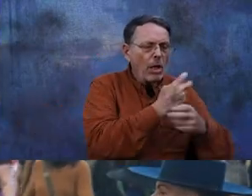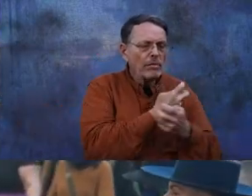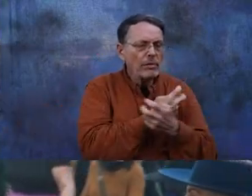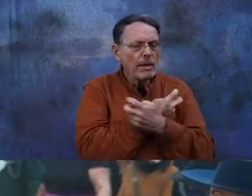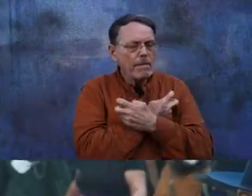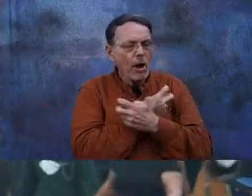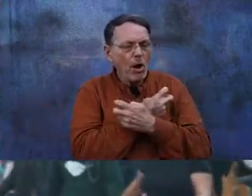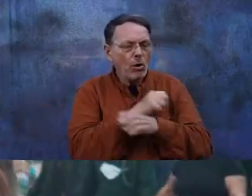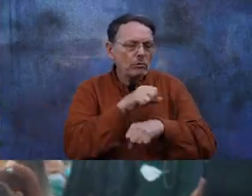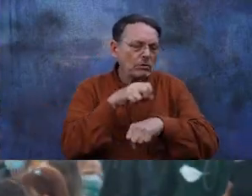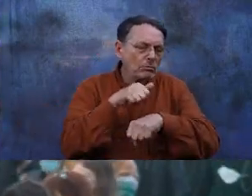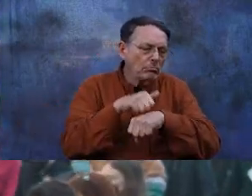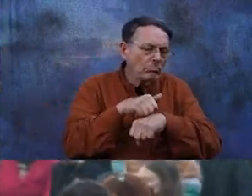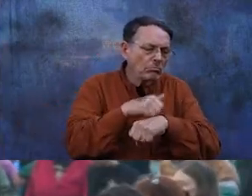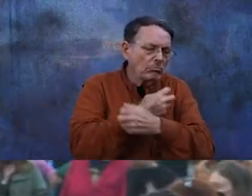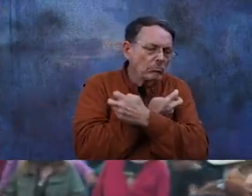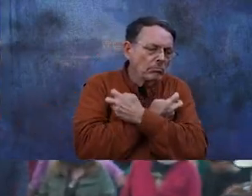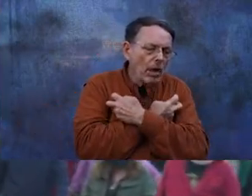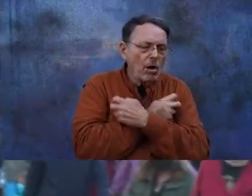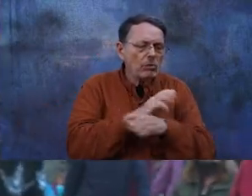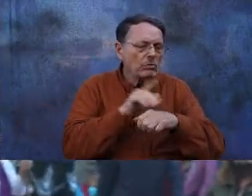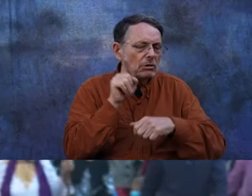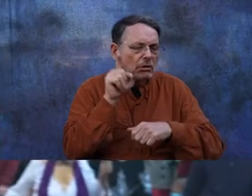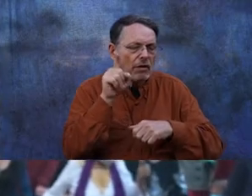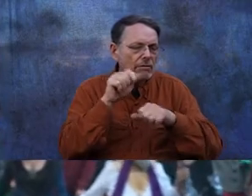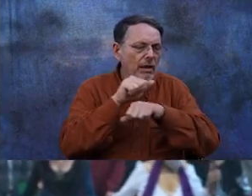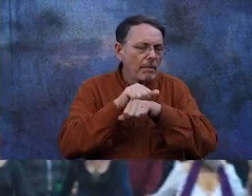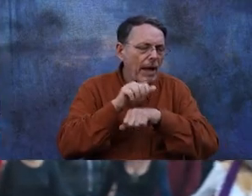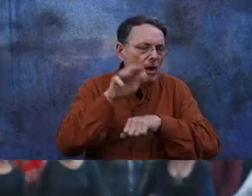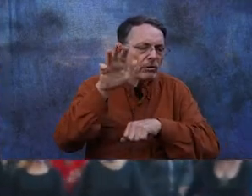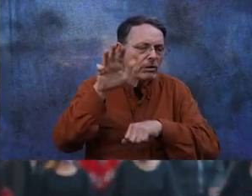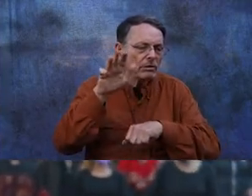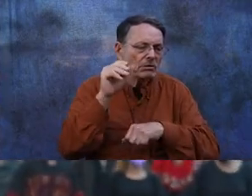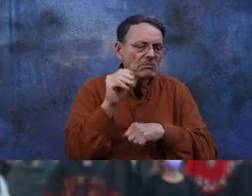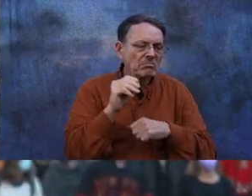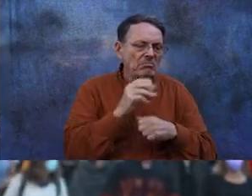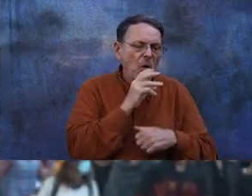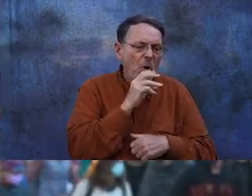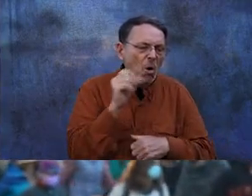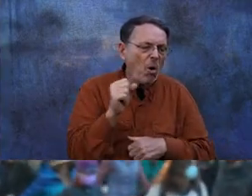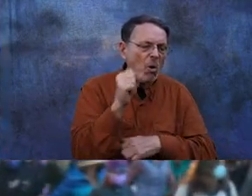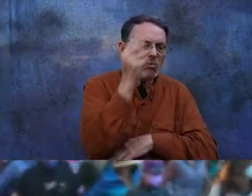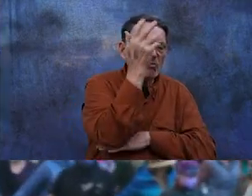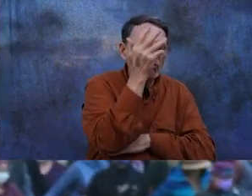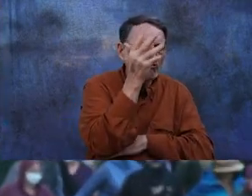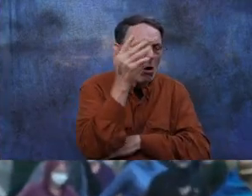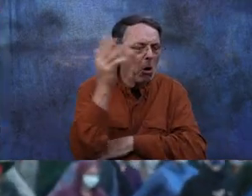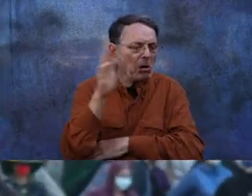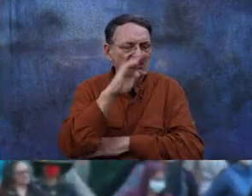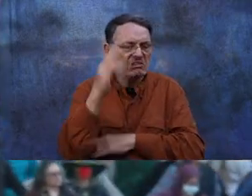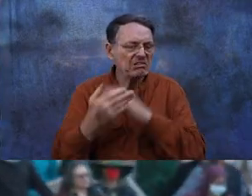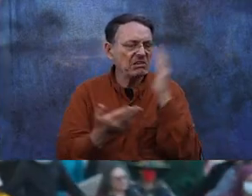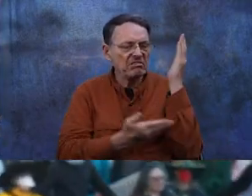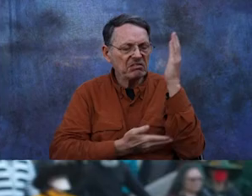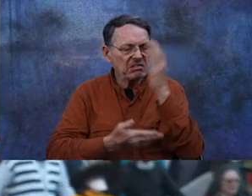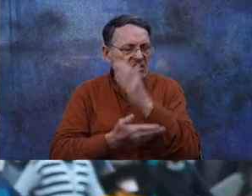the mountains, on ancient uncut forests. Oh, let